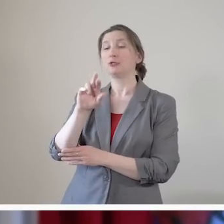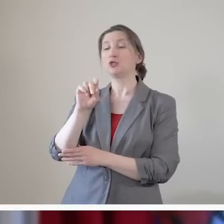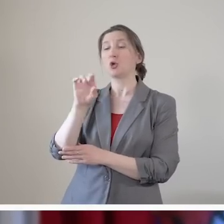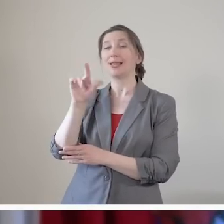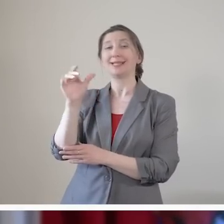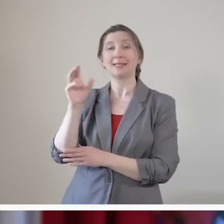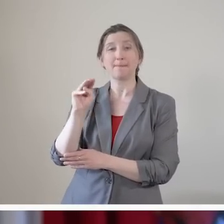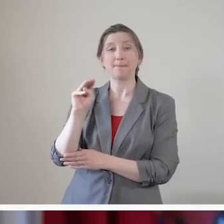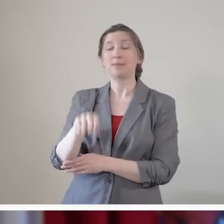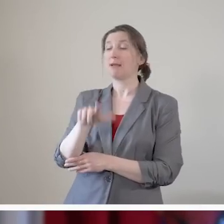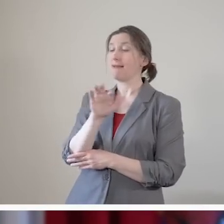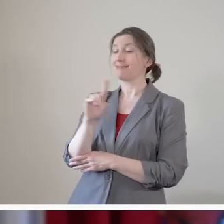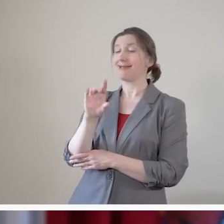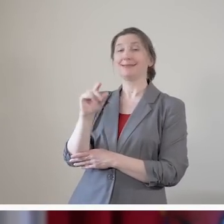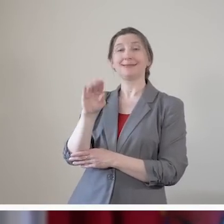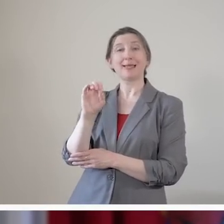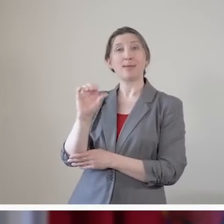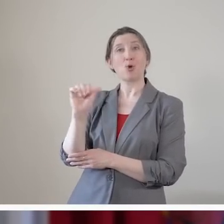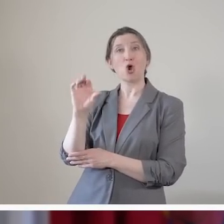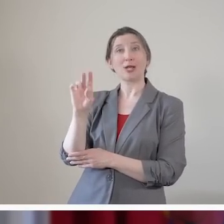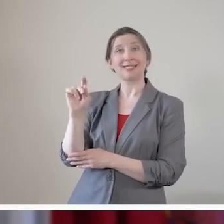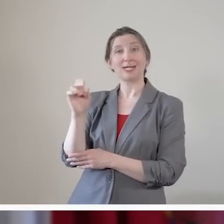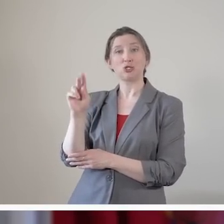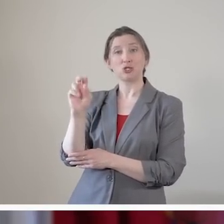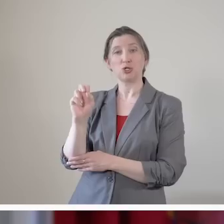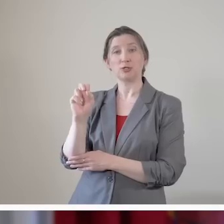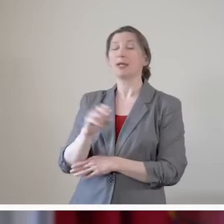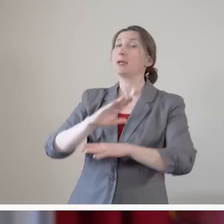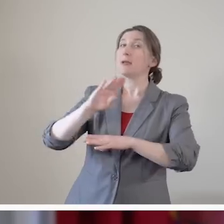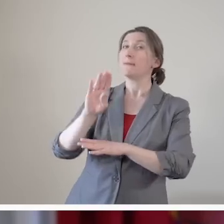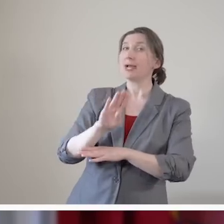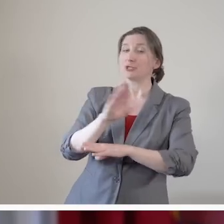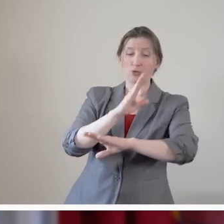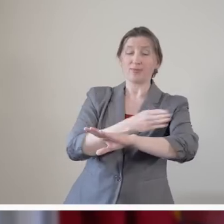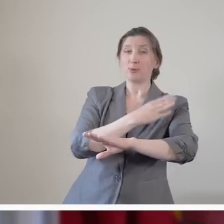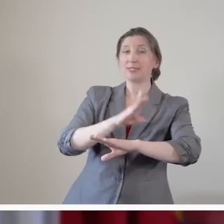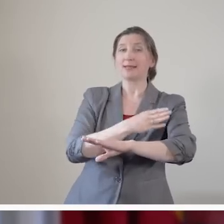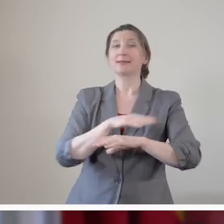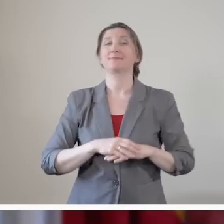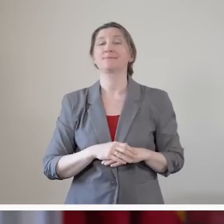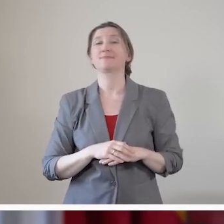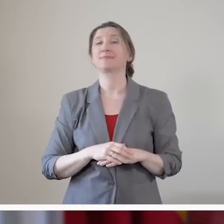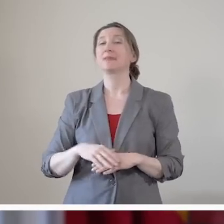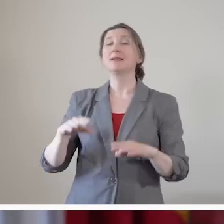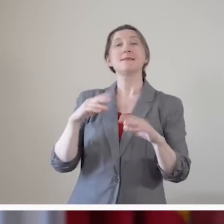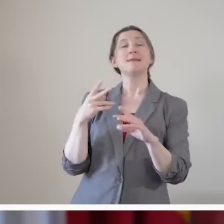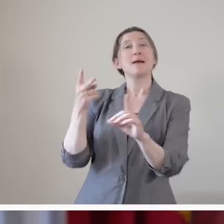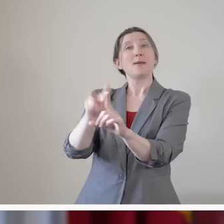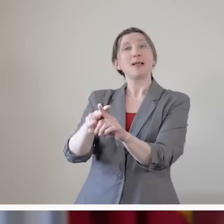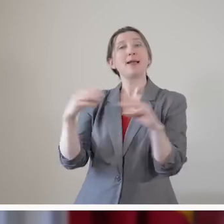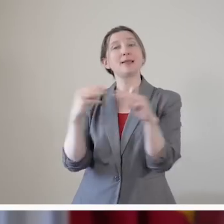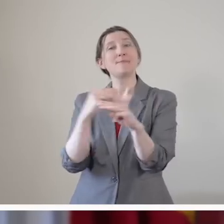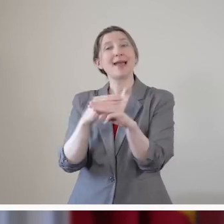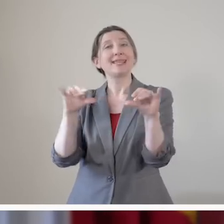Journalism, Bachelor of Landscape Architecture, Bachelor of Music, Bachelor of Science, Bachelor of Science, Applied Mathematics,